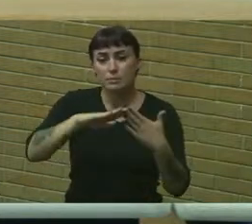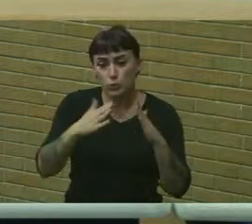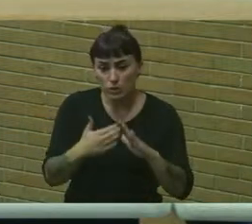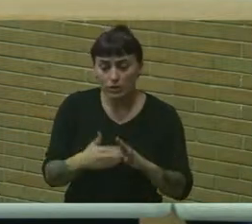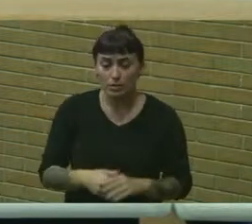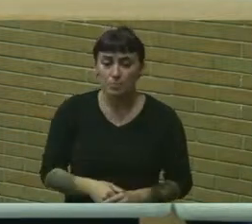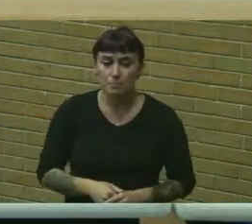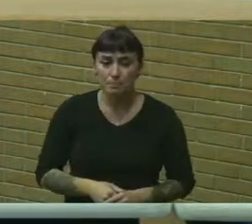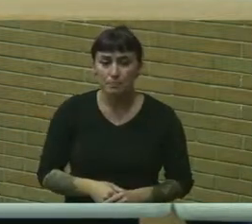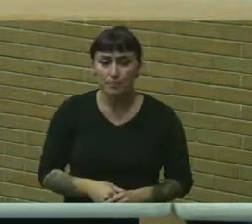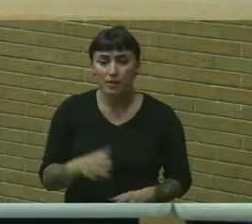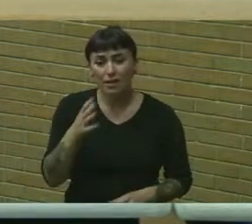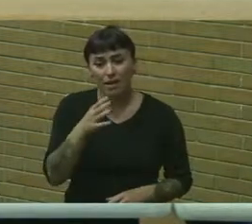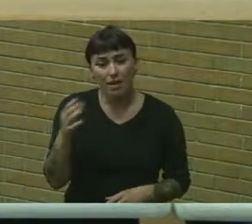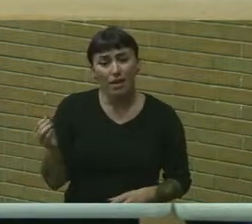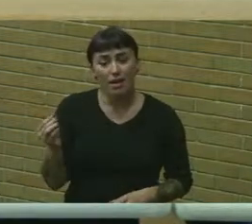community.